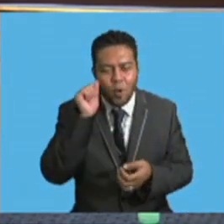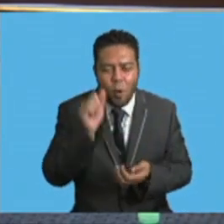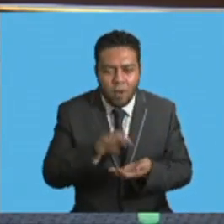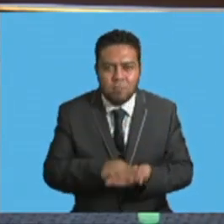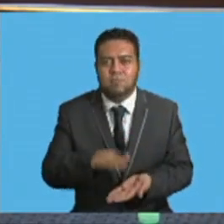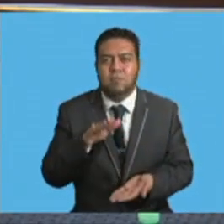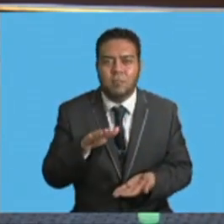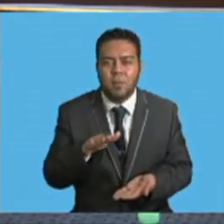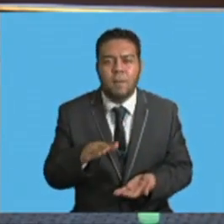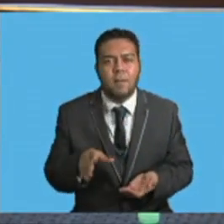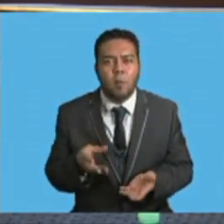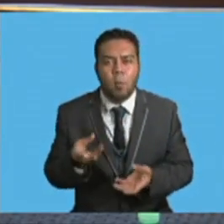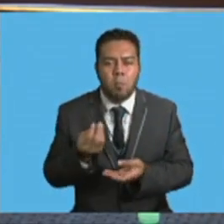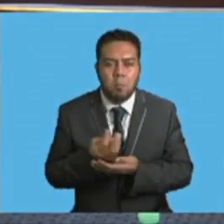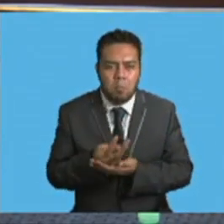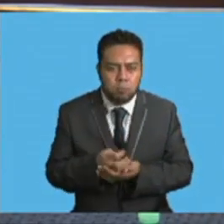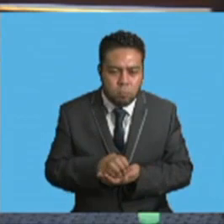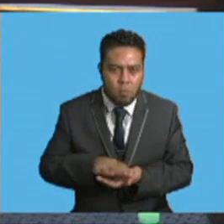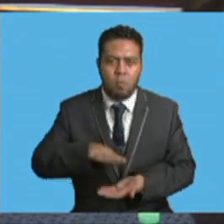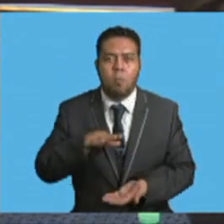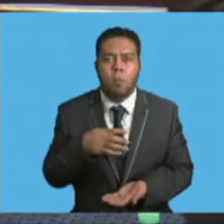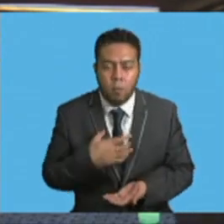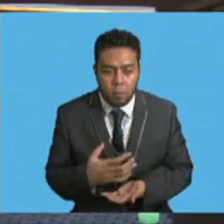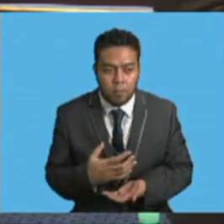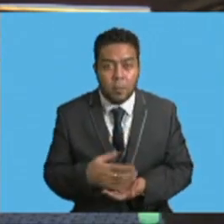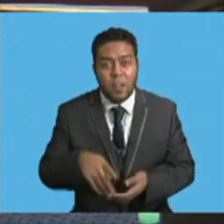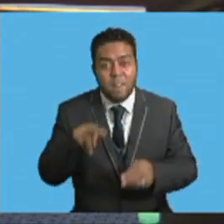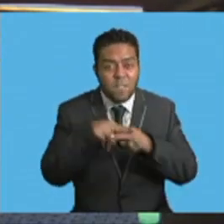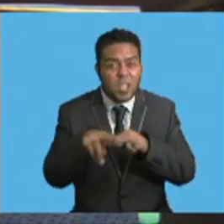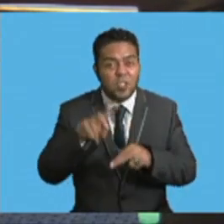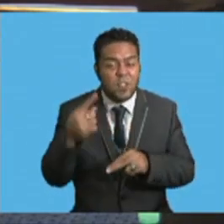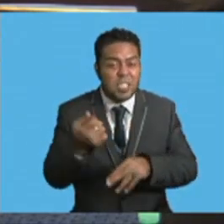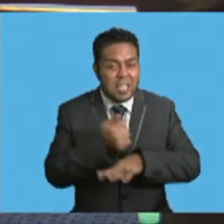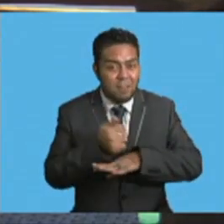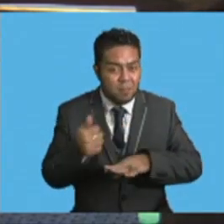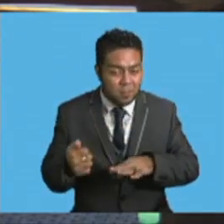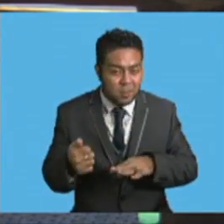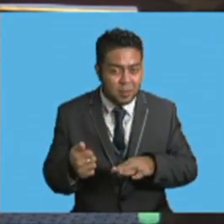In addition, Honorable Speaker, this government, the Fiji First government, also